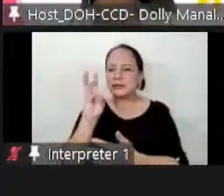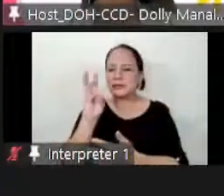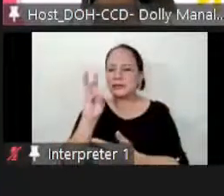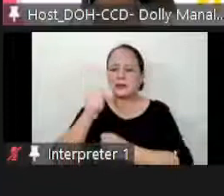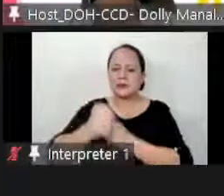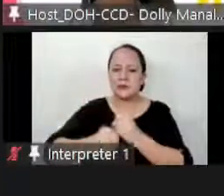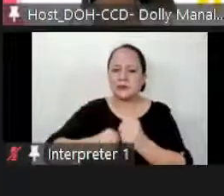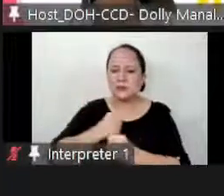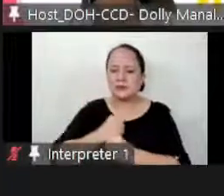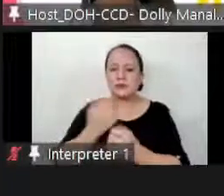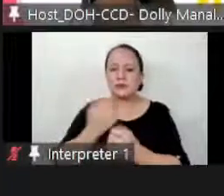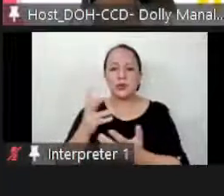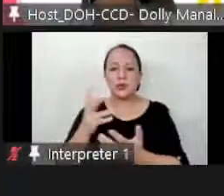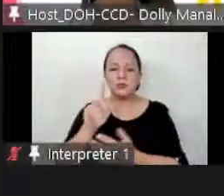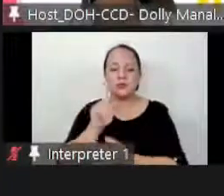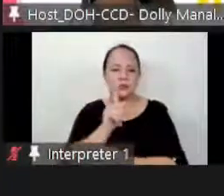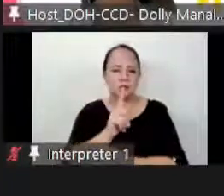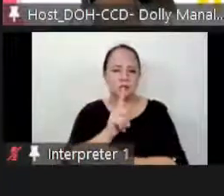by 2040.